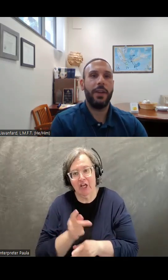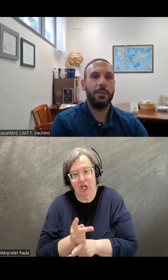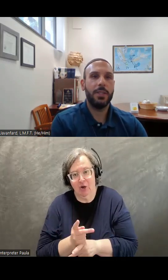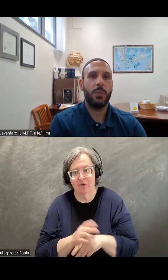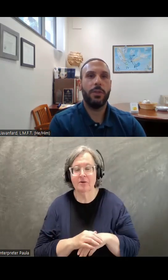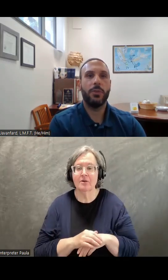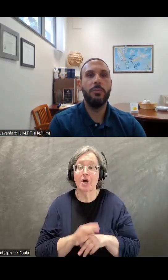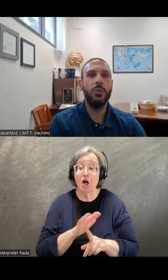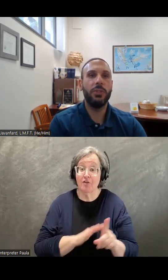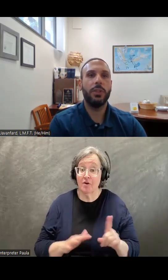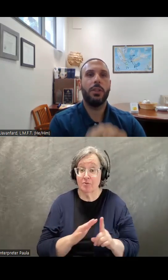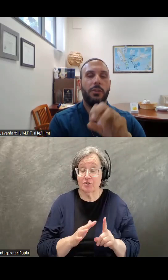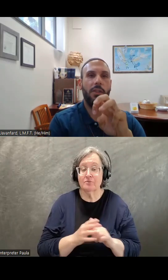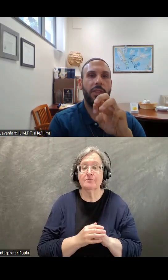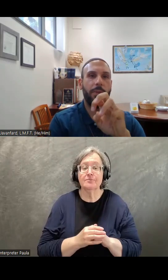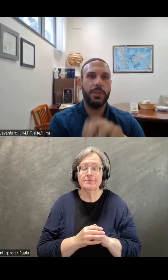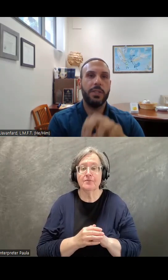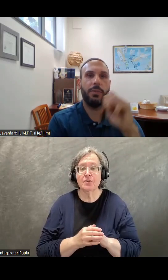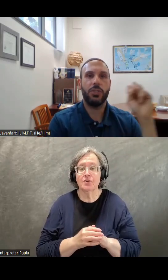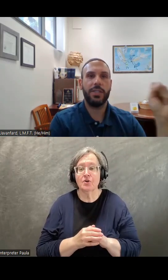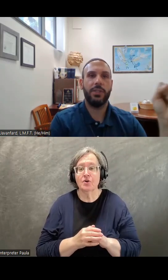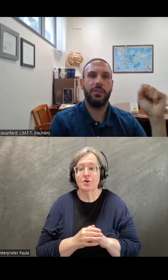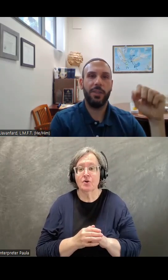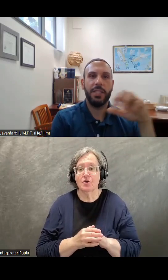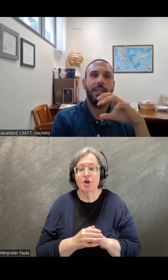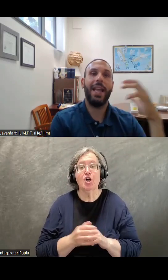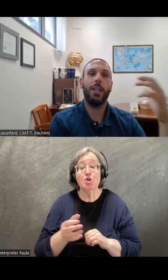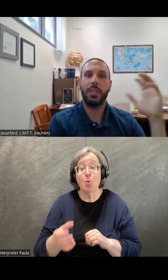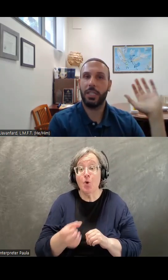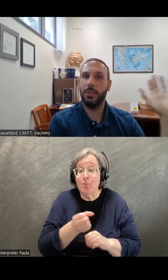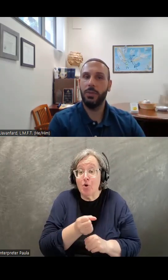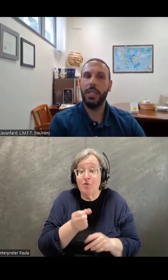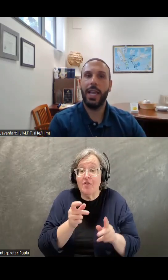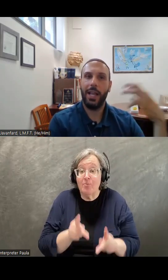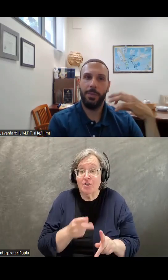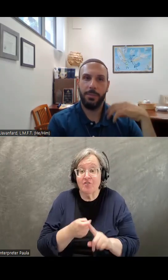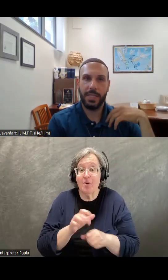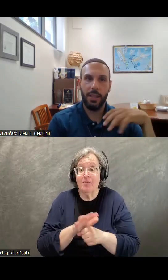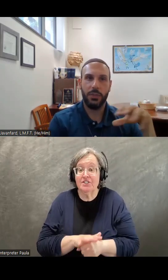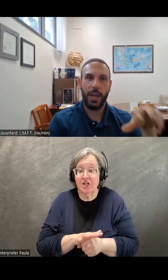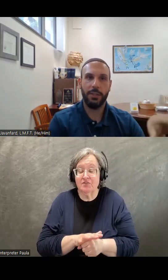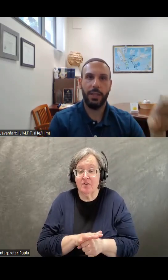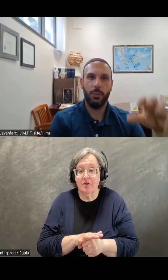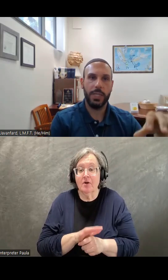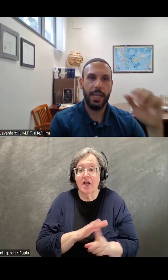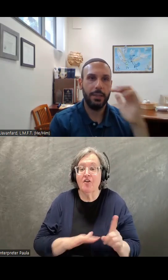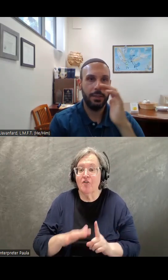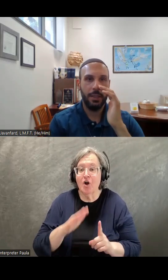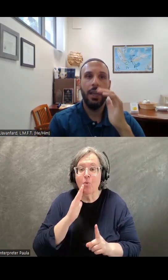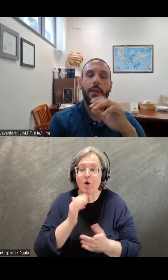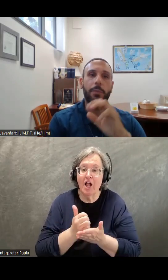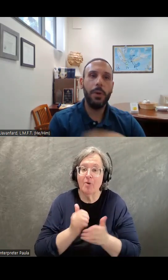be environments where the removal of the person from a stressful environment is going to help the community and help themselves regulate and